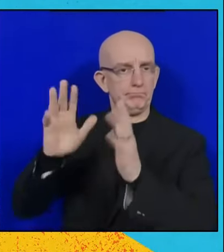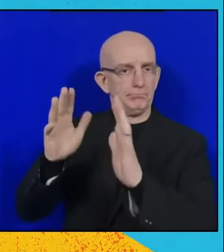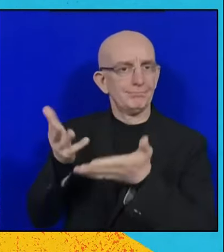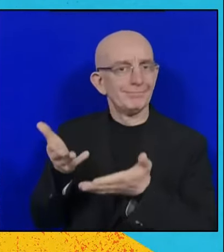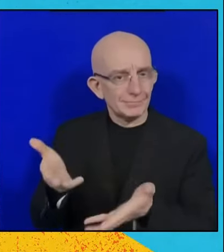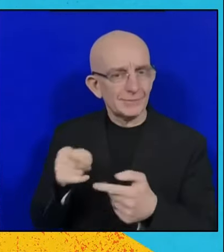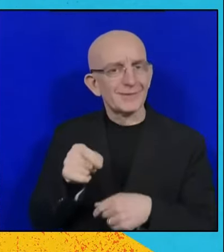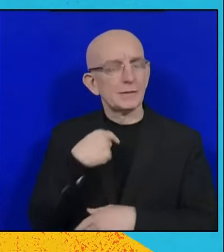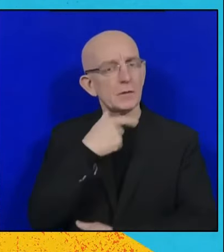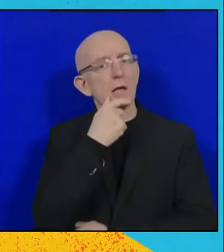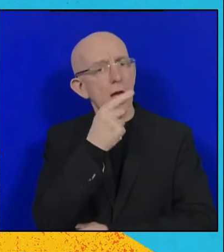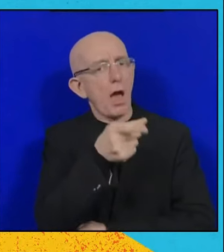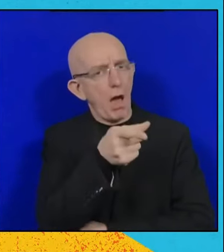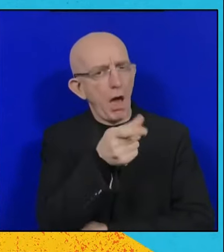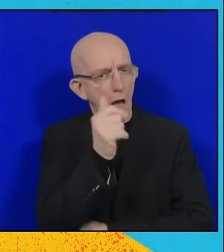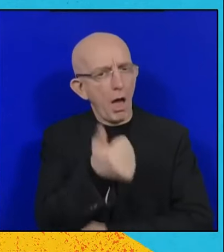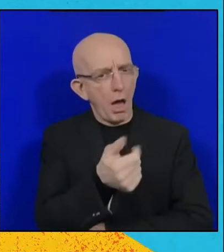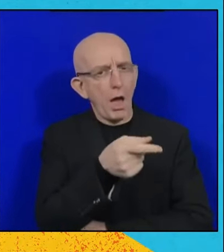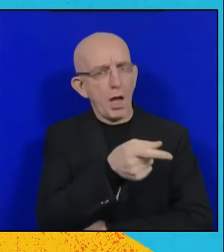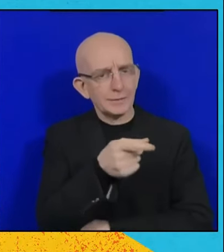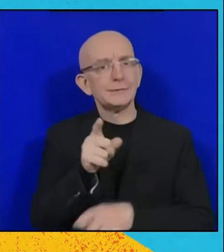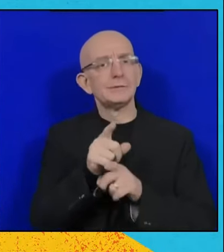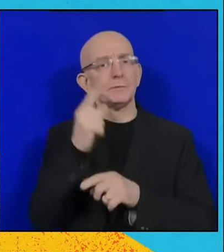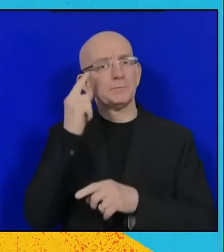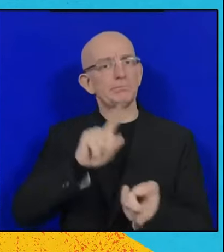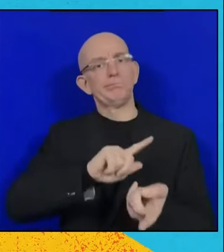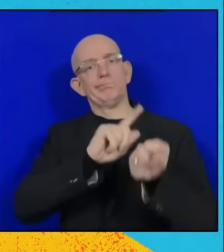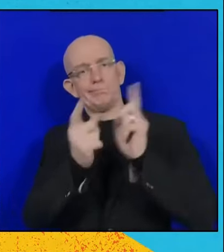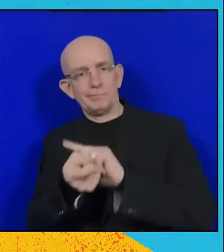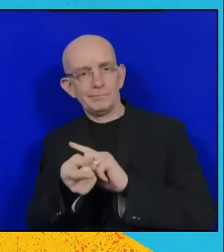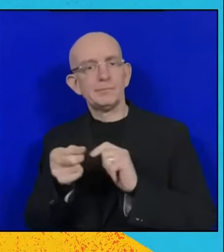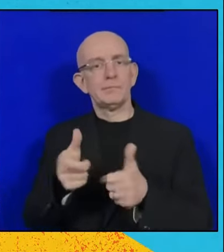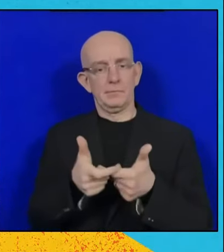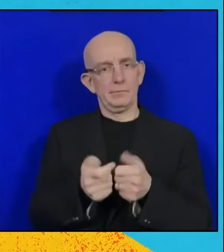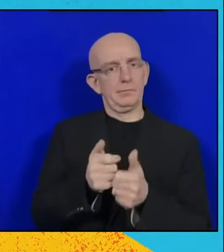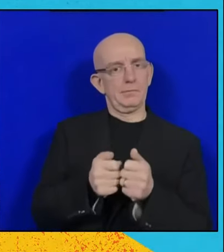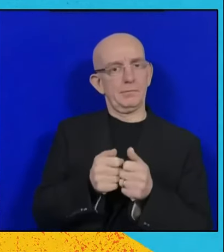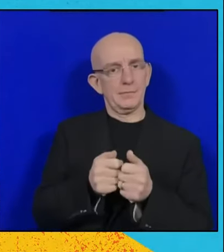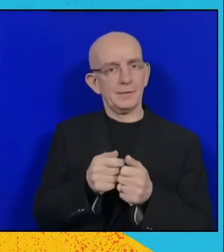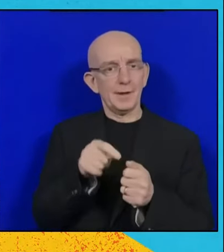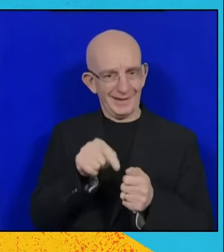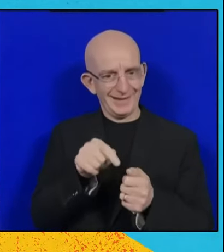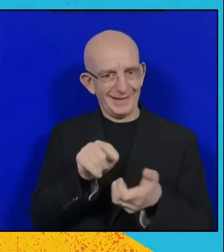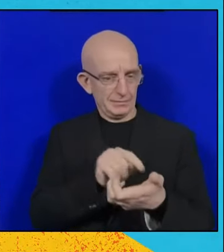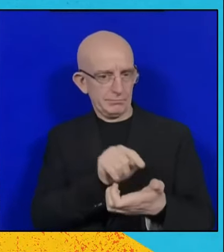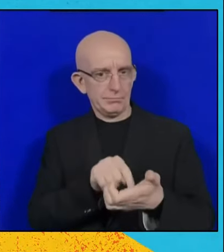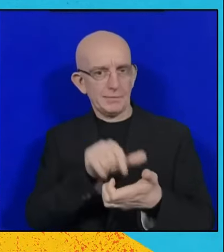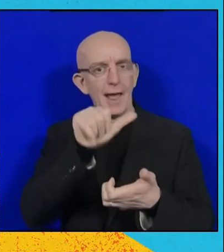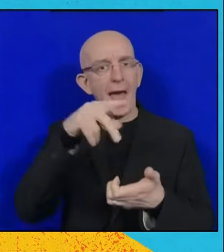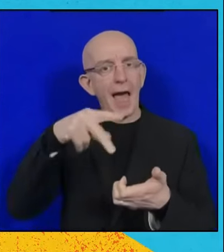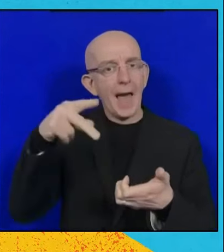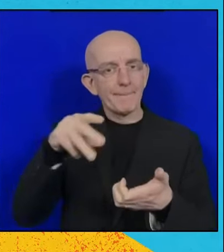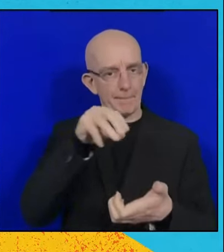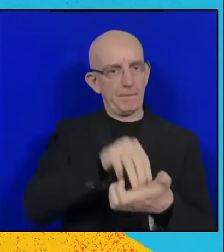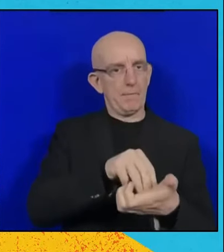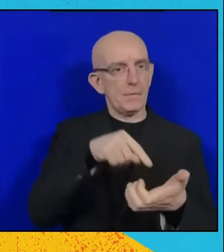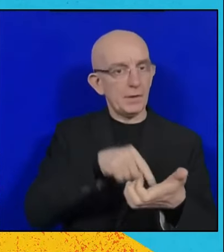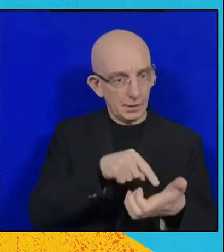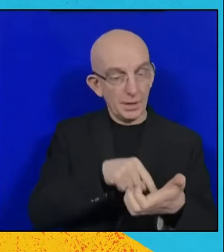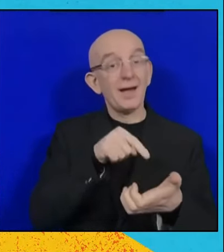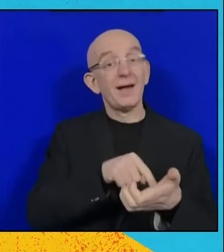app. So on this app, people will take a picture of the plate after a meal. And we have AI algorithm to